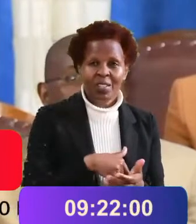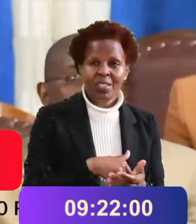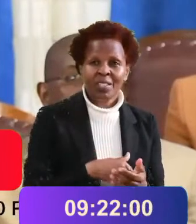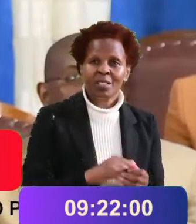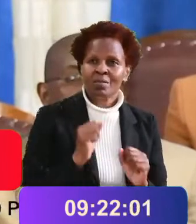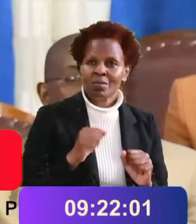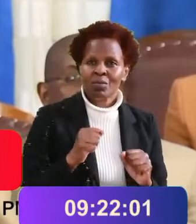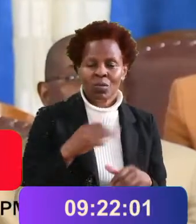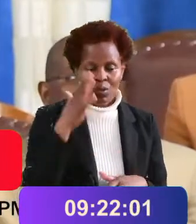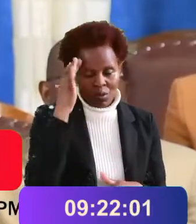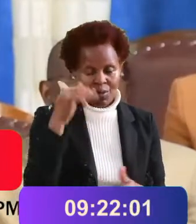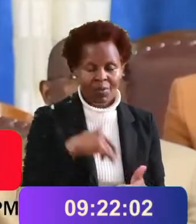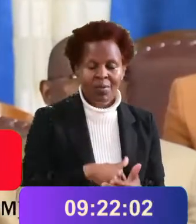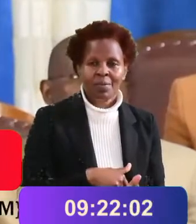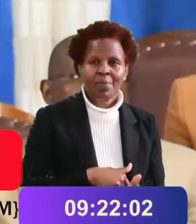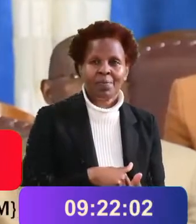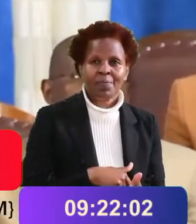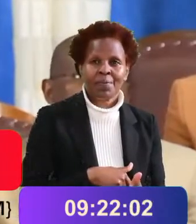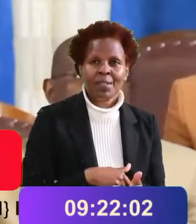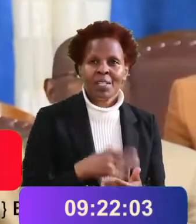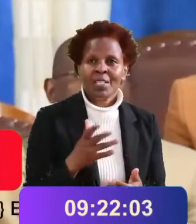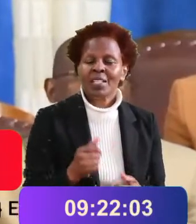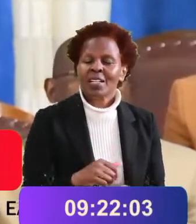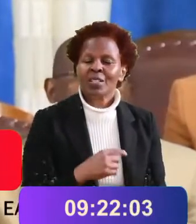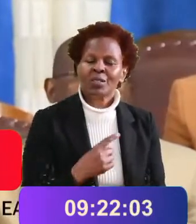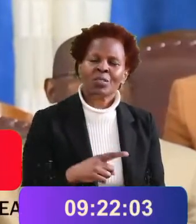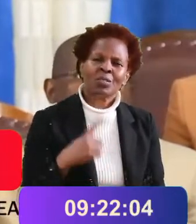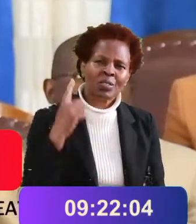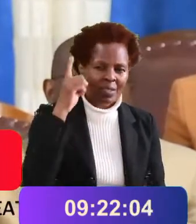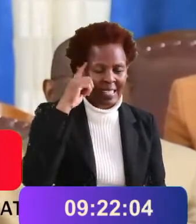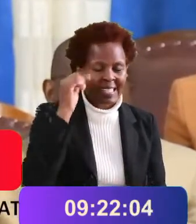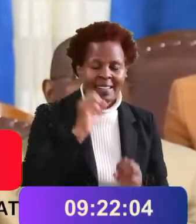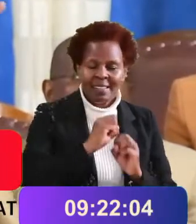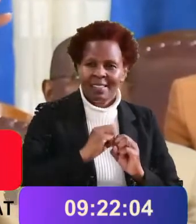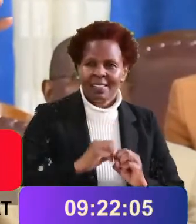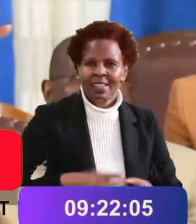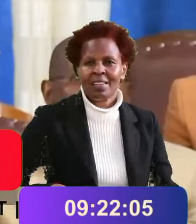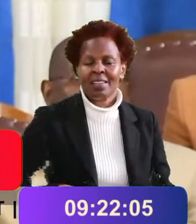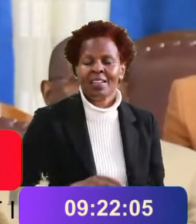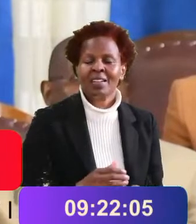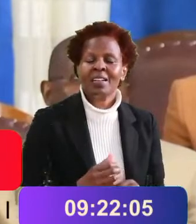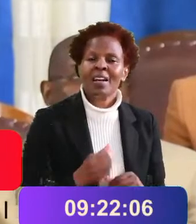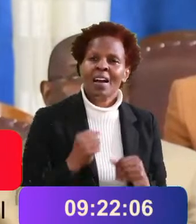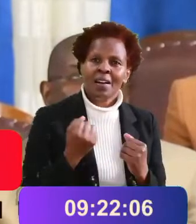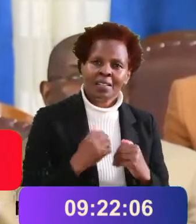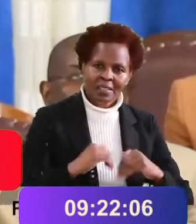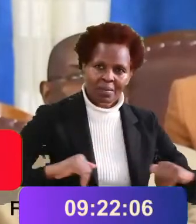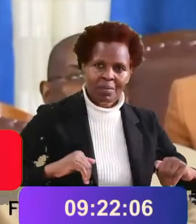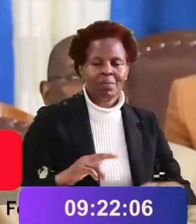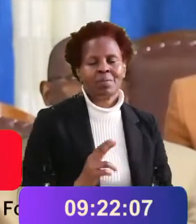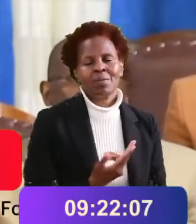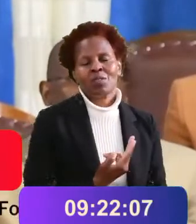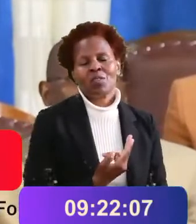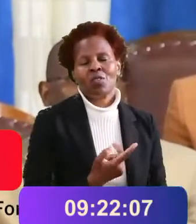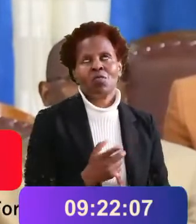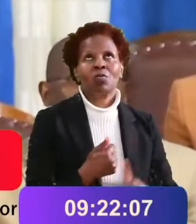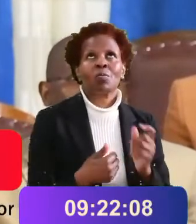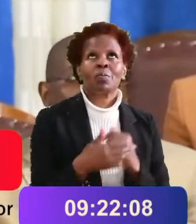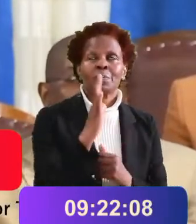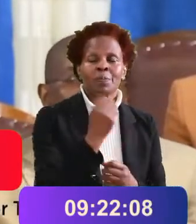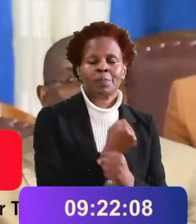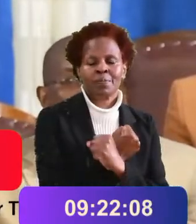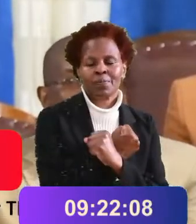to know that I am convinced that nothing can ever separate us from God's